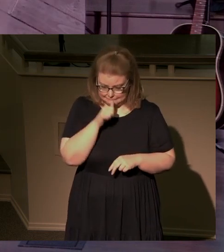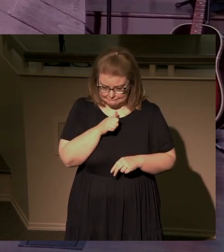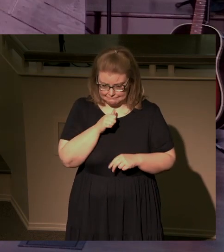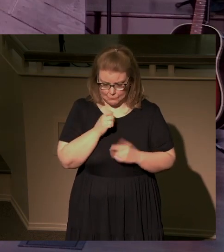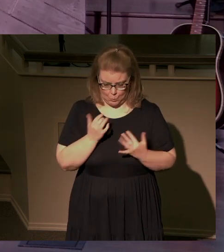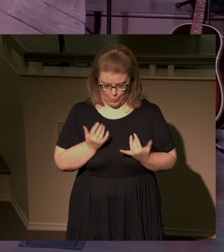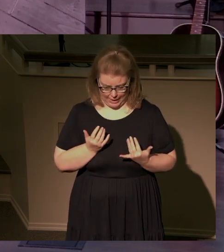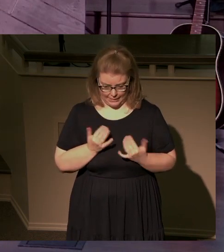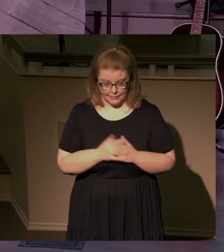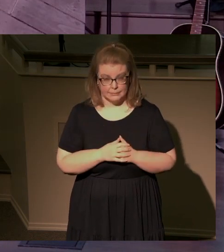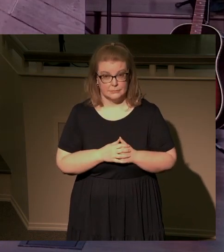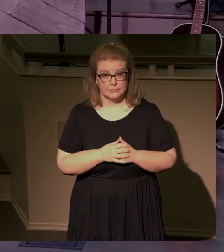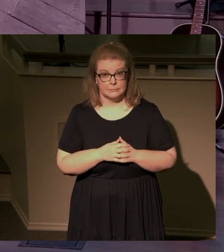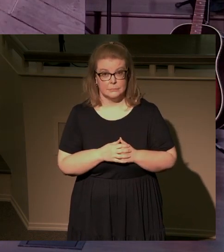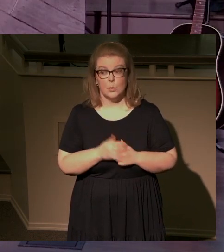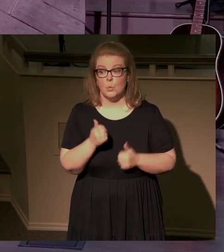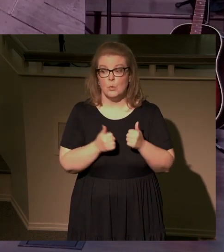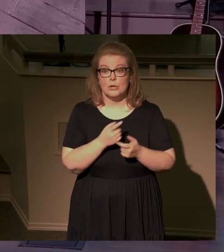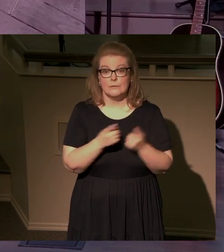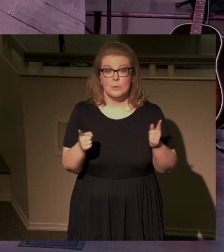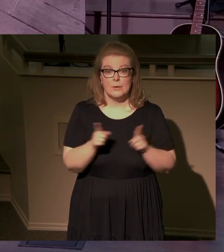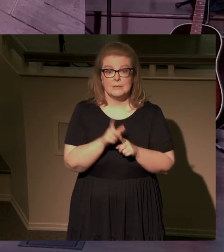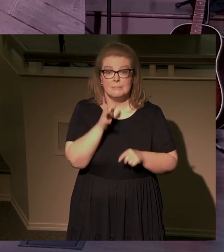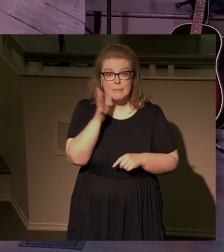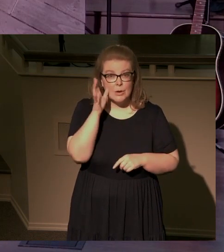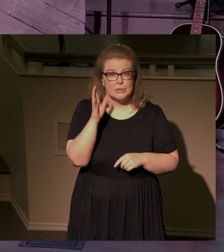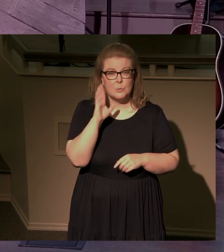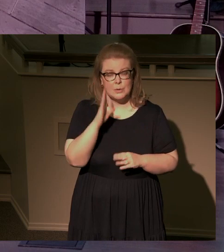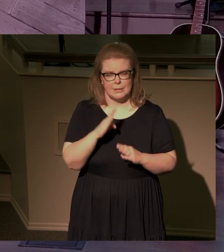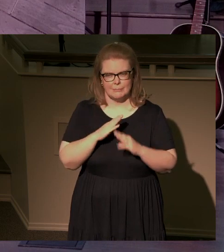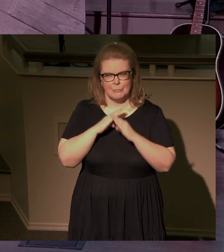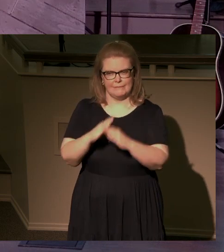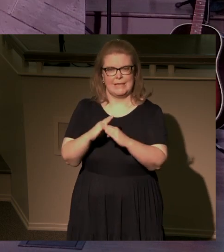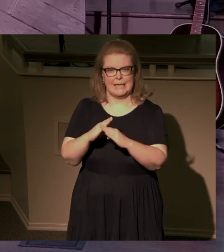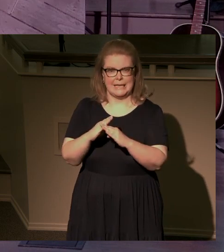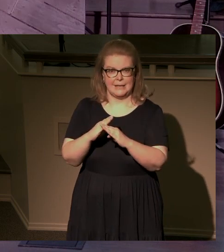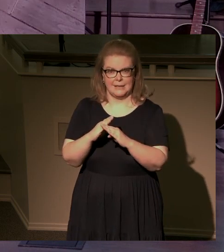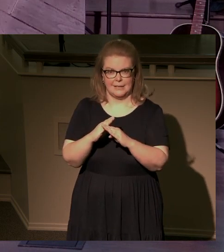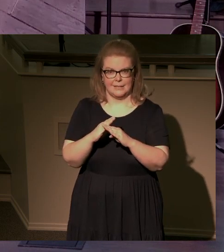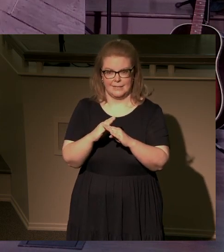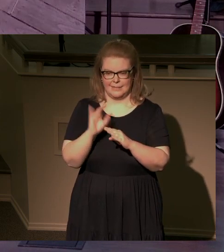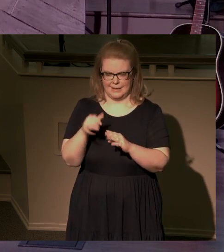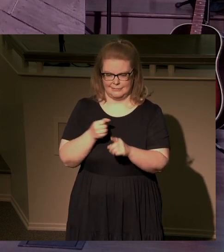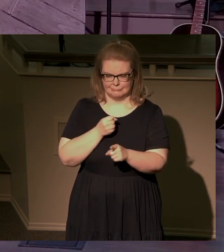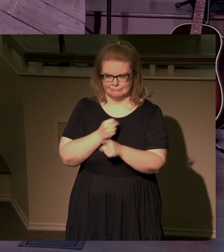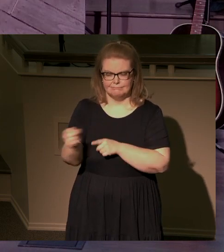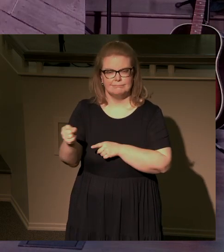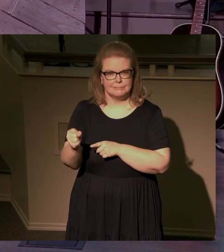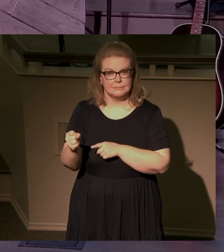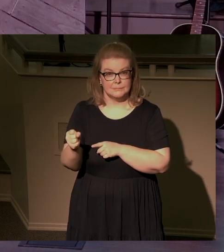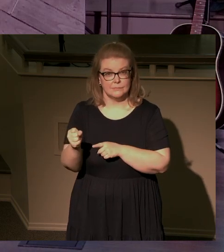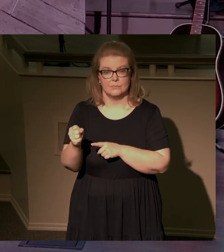Now, which of you as parents are going to stop the typhoon from making landfall?